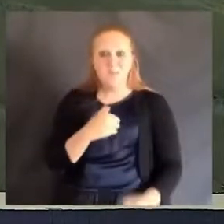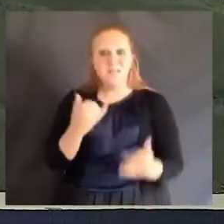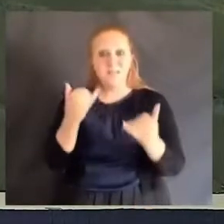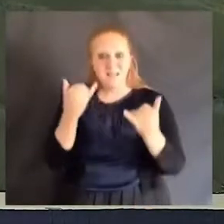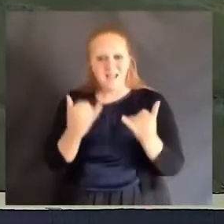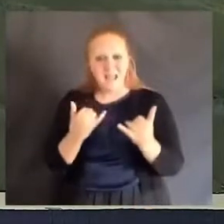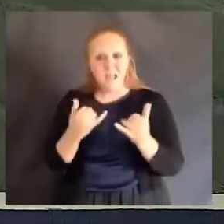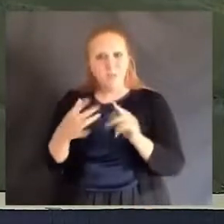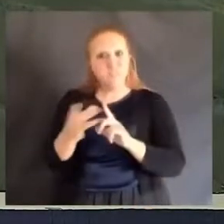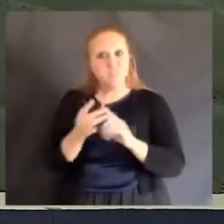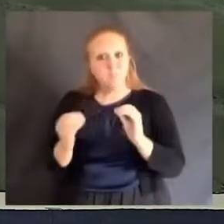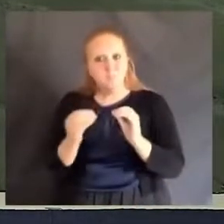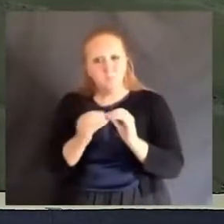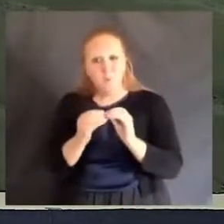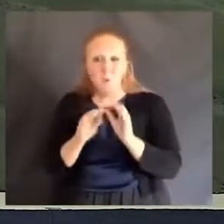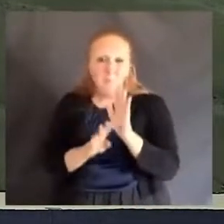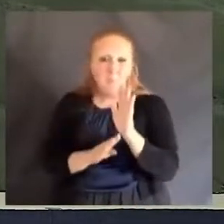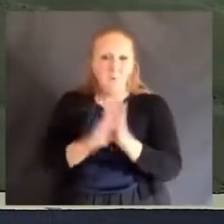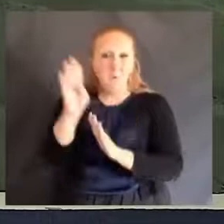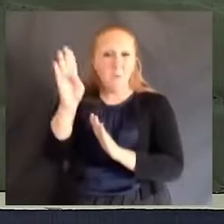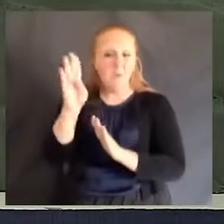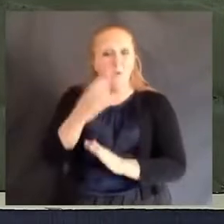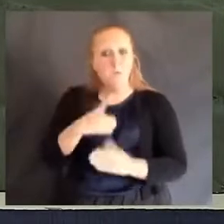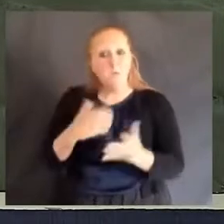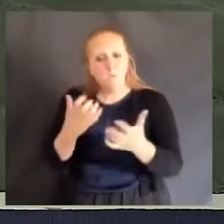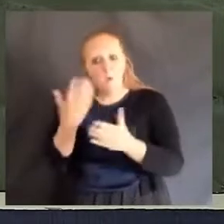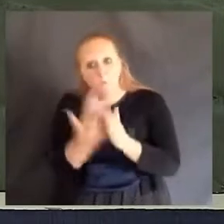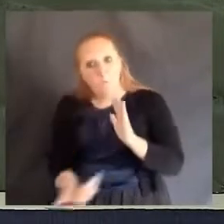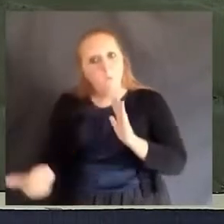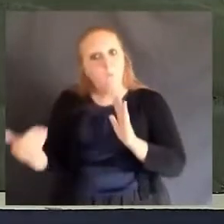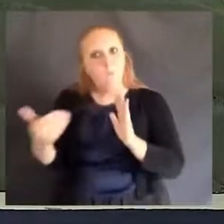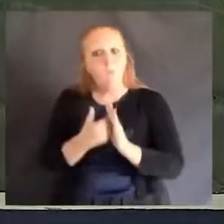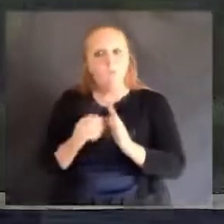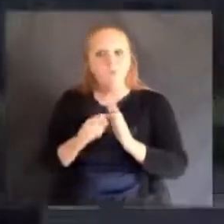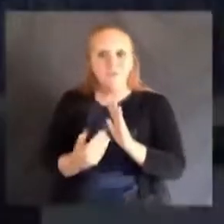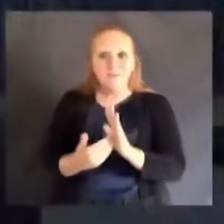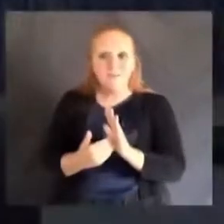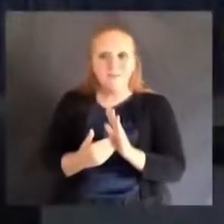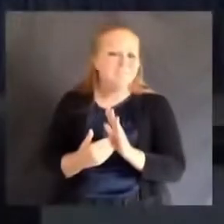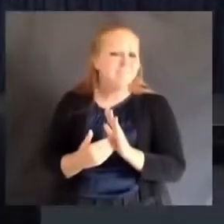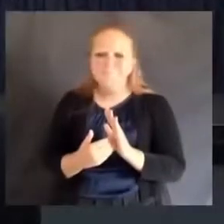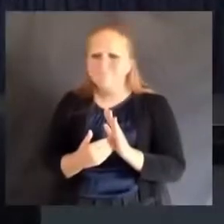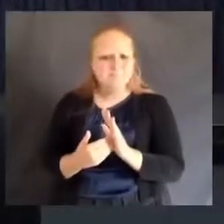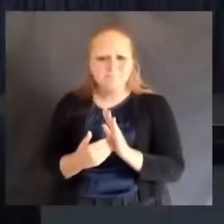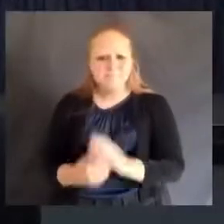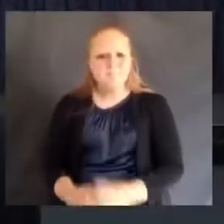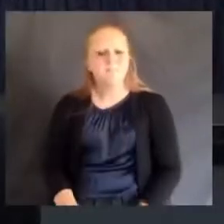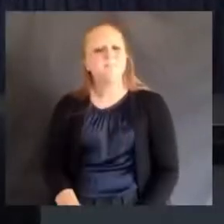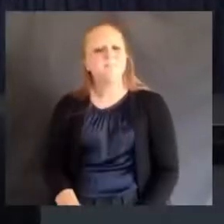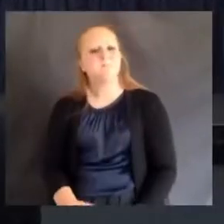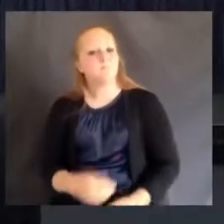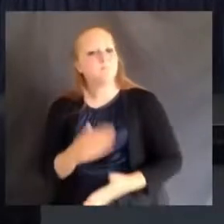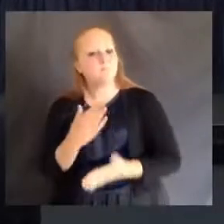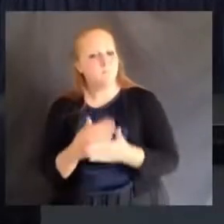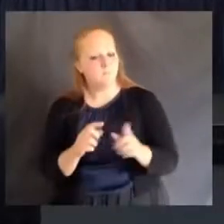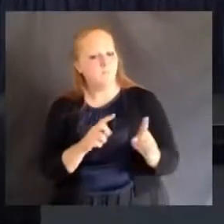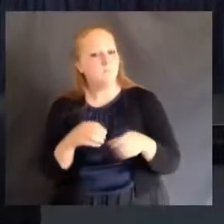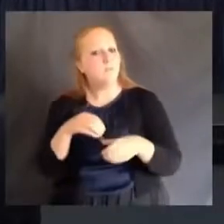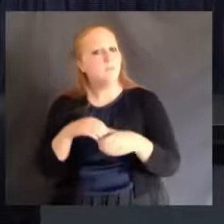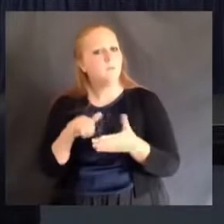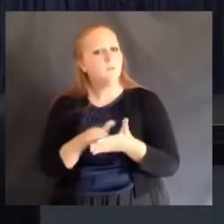I mean, who wants to go through that again? On testing. Some testing sites in New York,